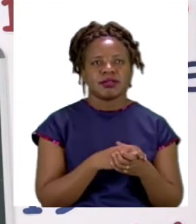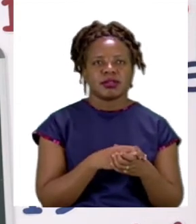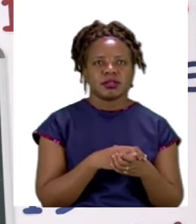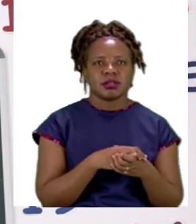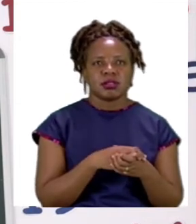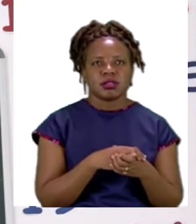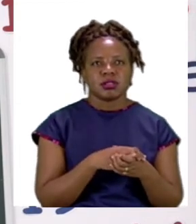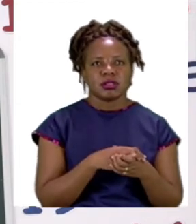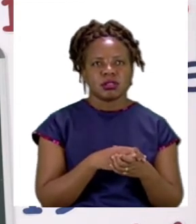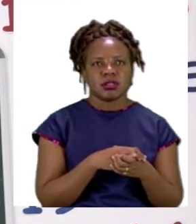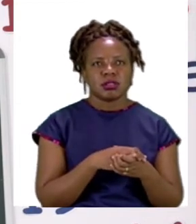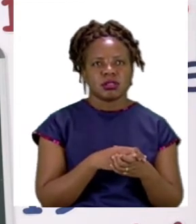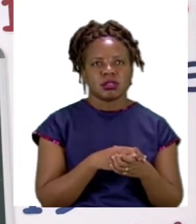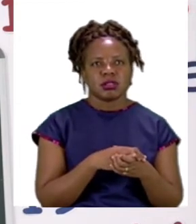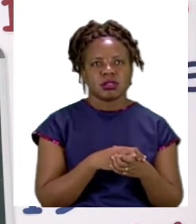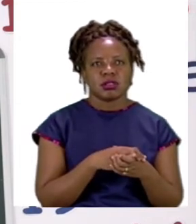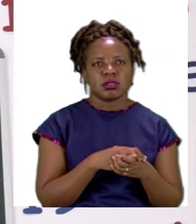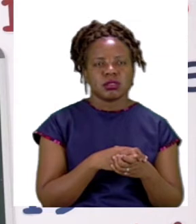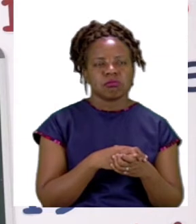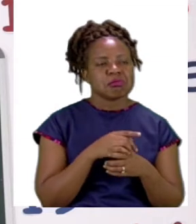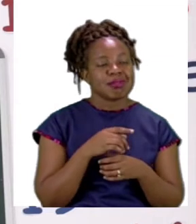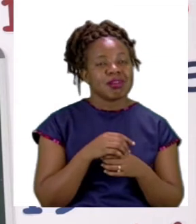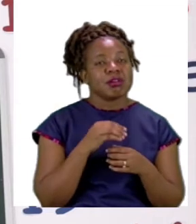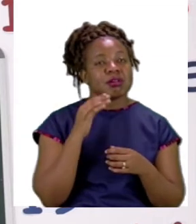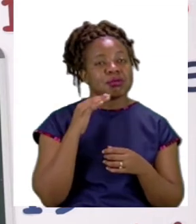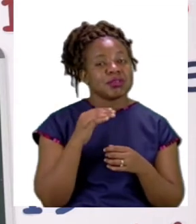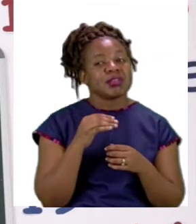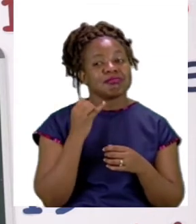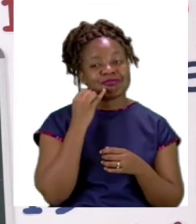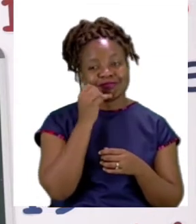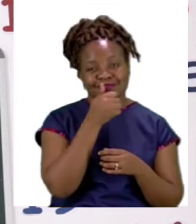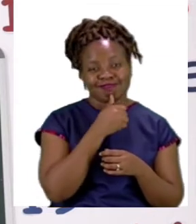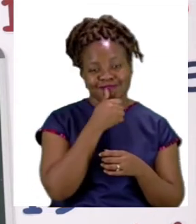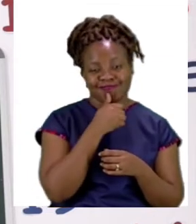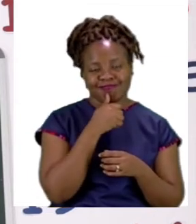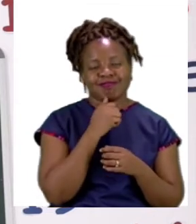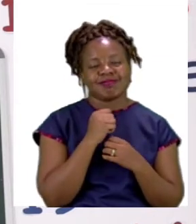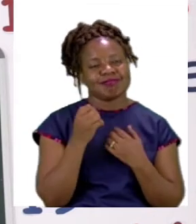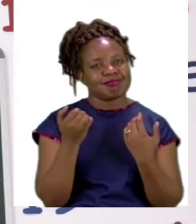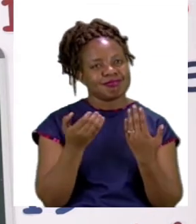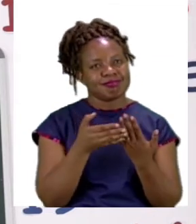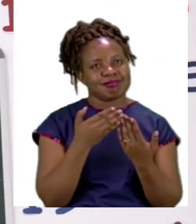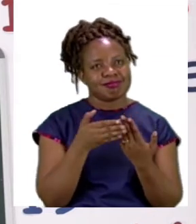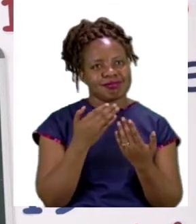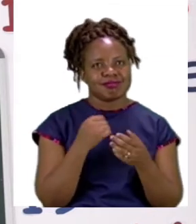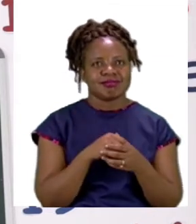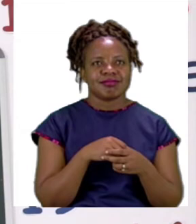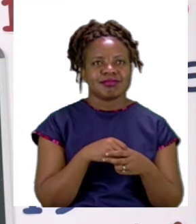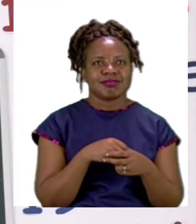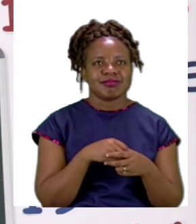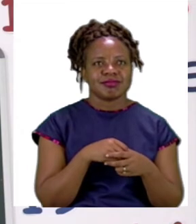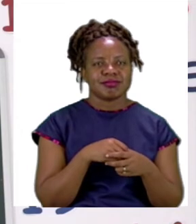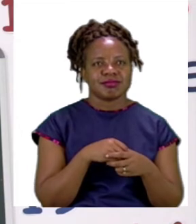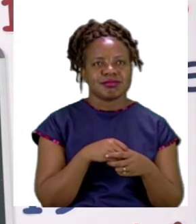girls, I have a very special secret for this one. This one is so easy. If you remember, when we are writing